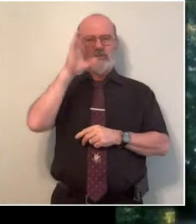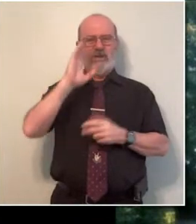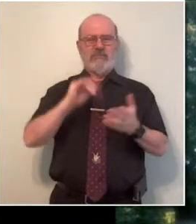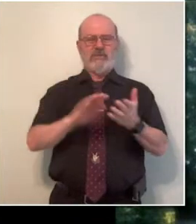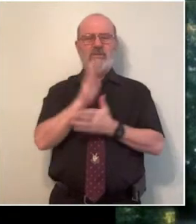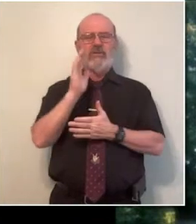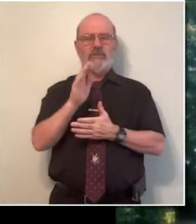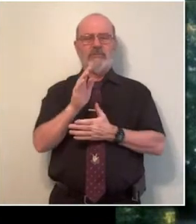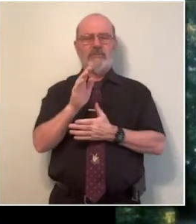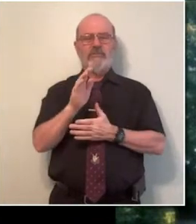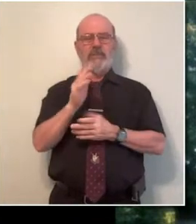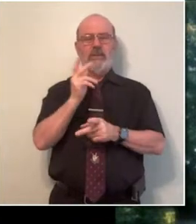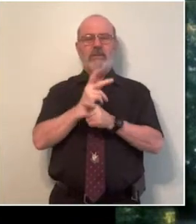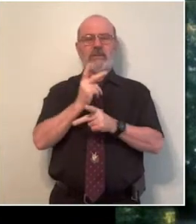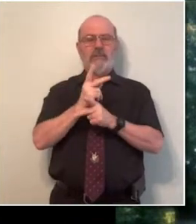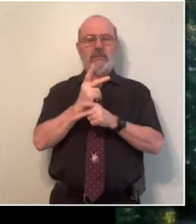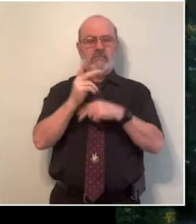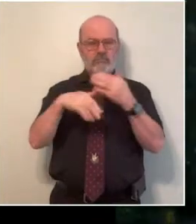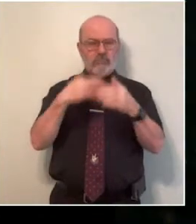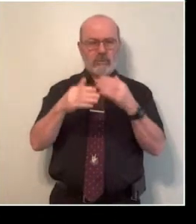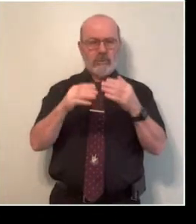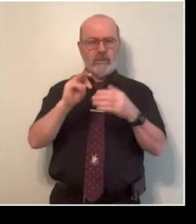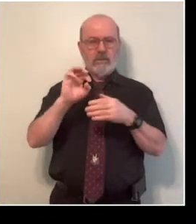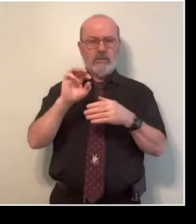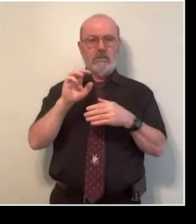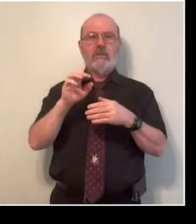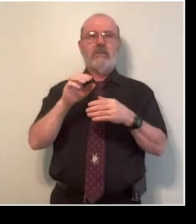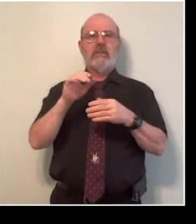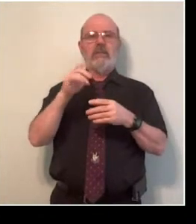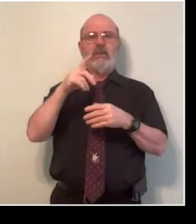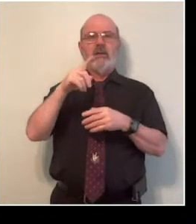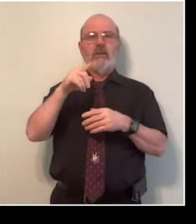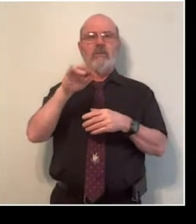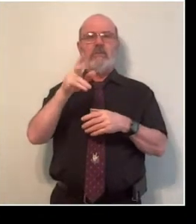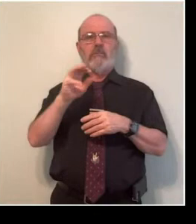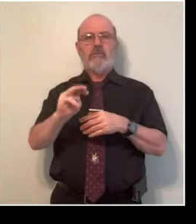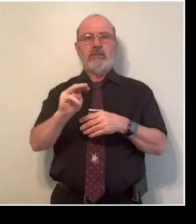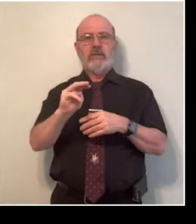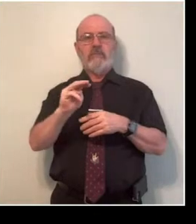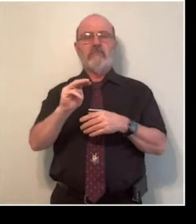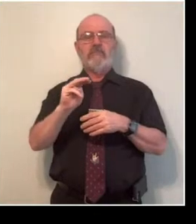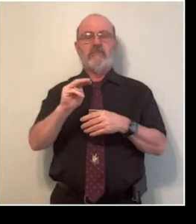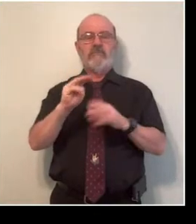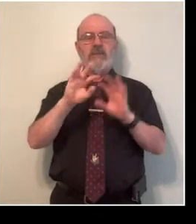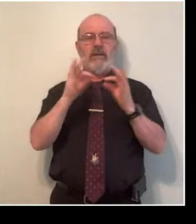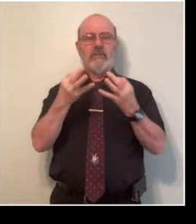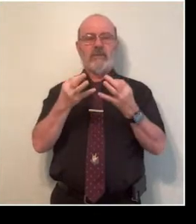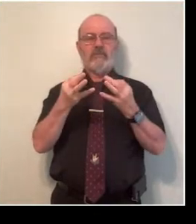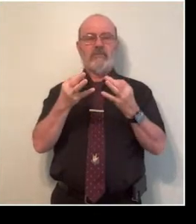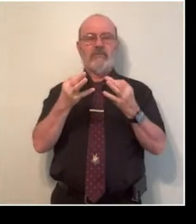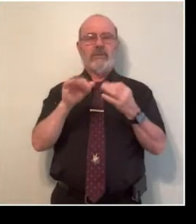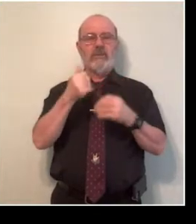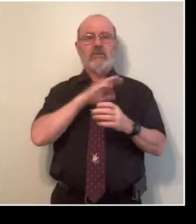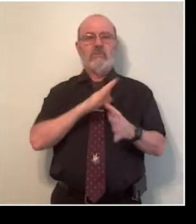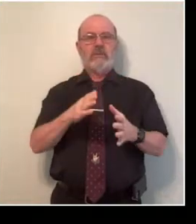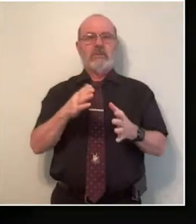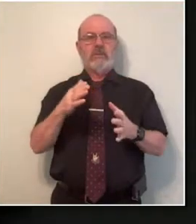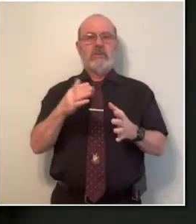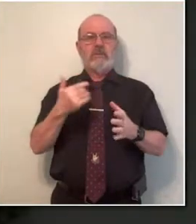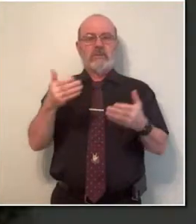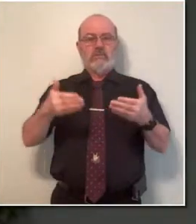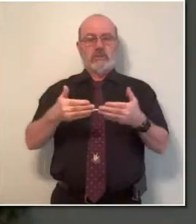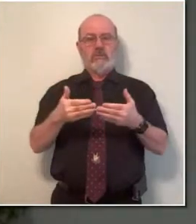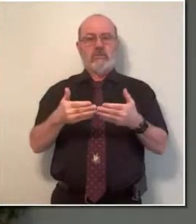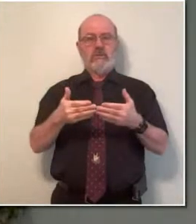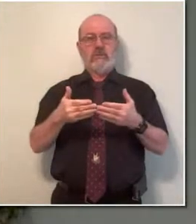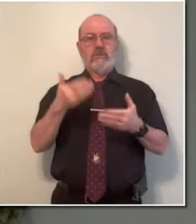Keep on keeping on. Mark, Esther, Lydia, Hannah, and Priam. So That's another missionary that we're introduced to and may